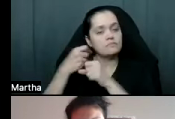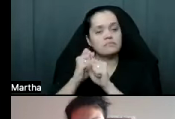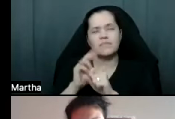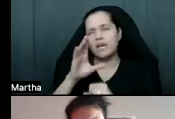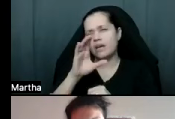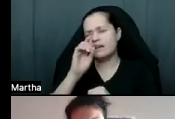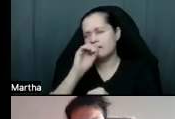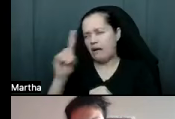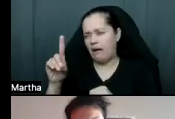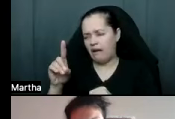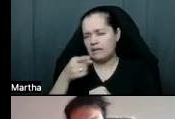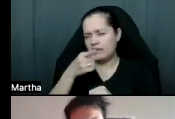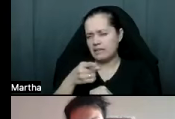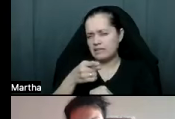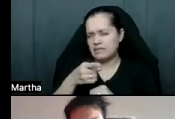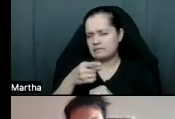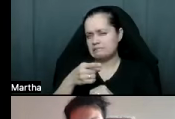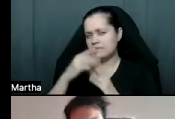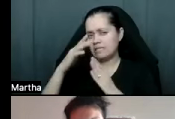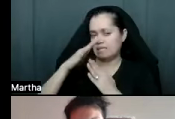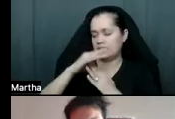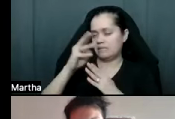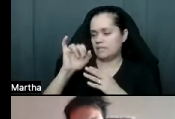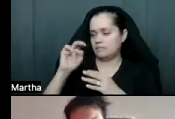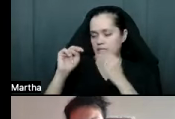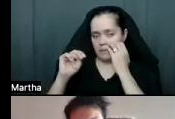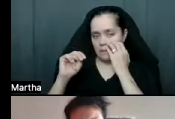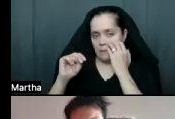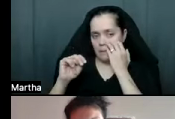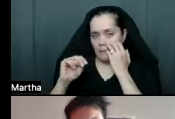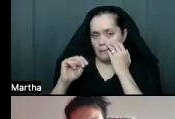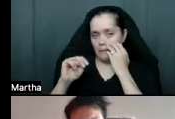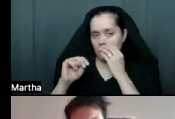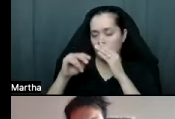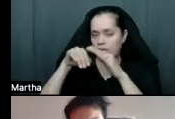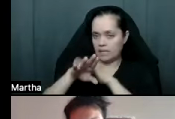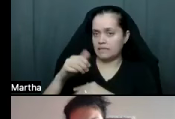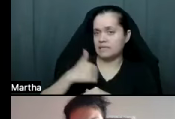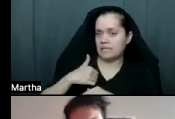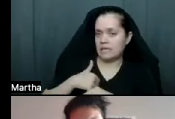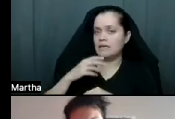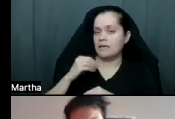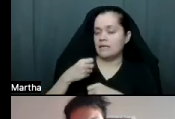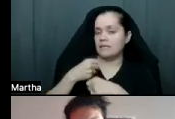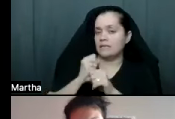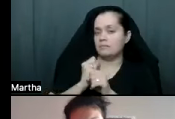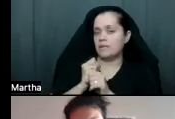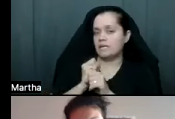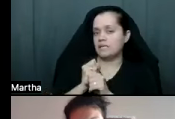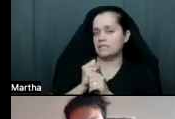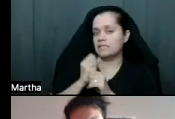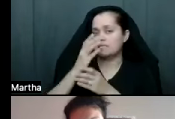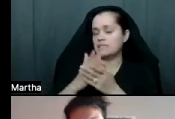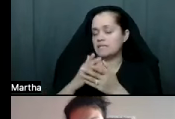oddity, this sort of notch at the top of Minnesota sticking into Canada, and it creates a section